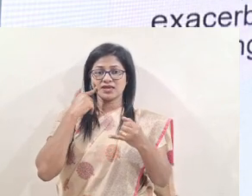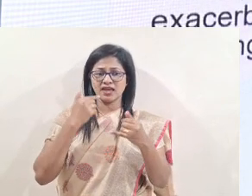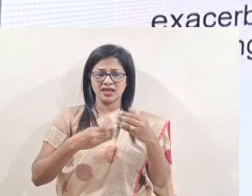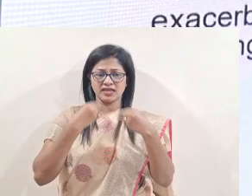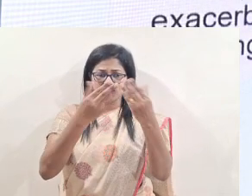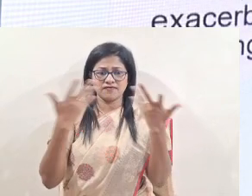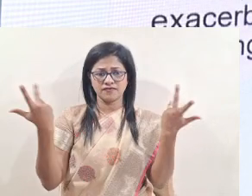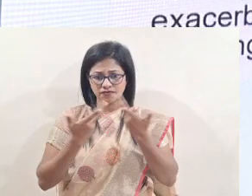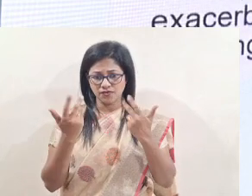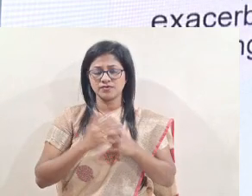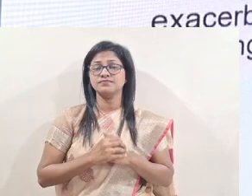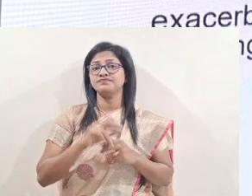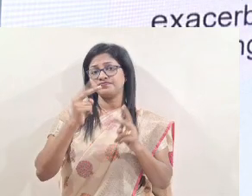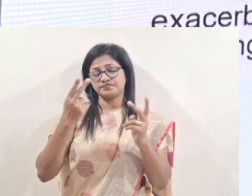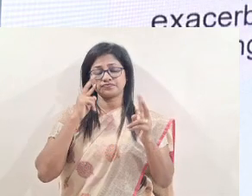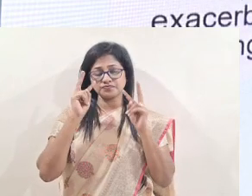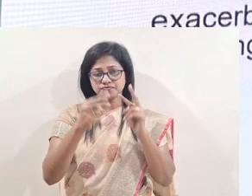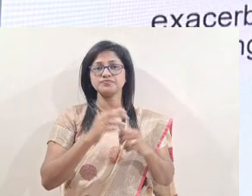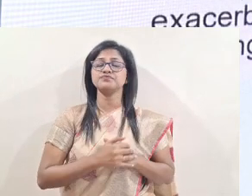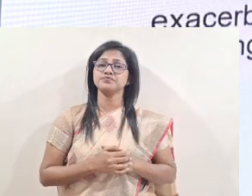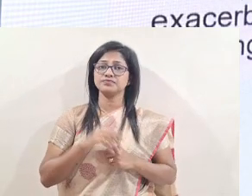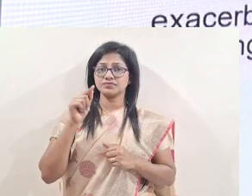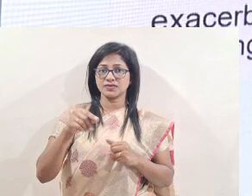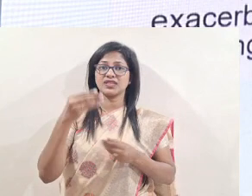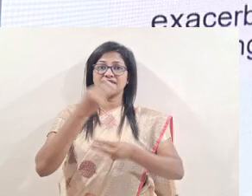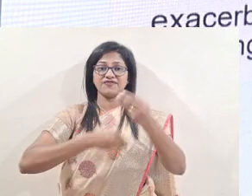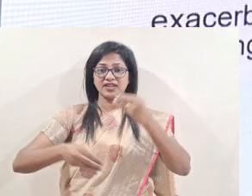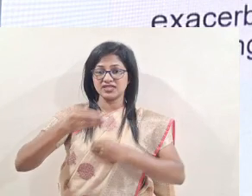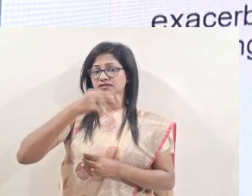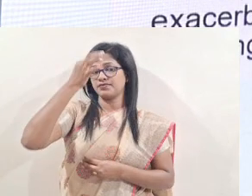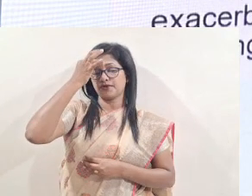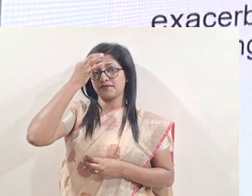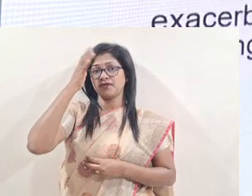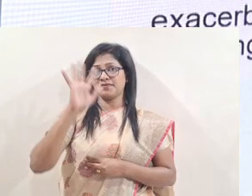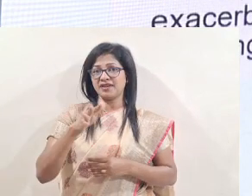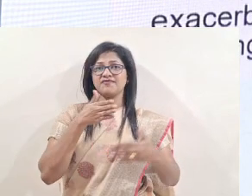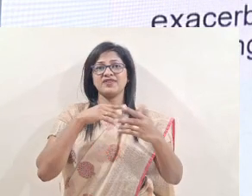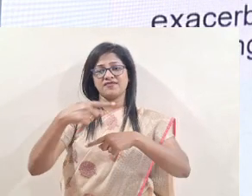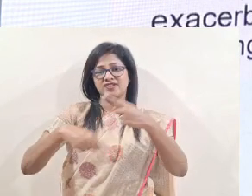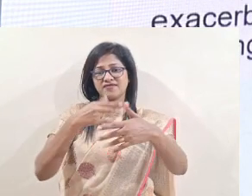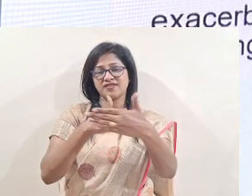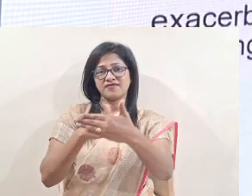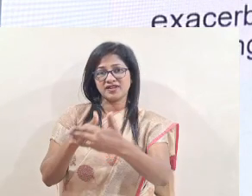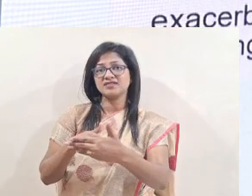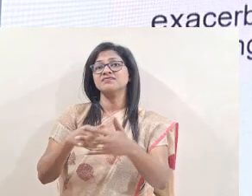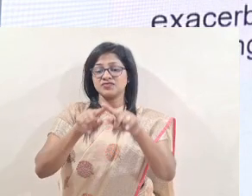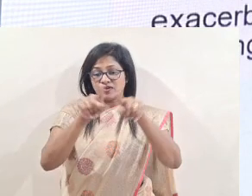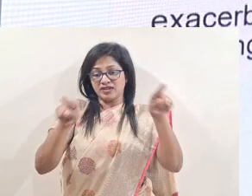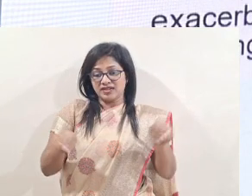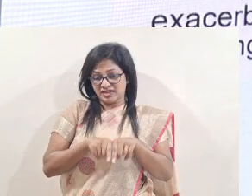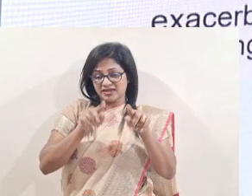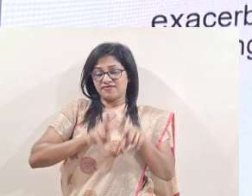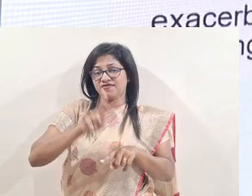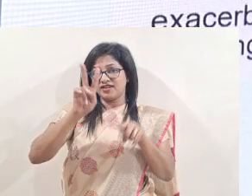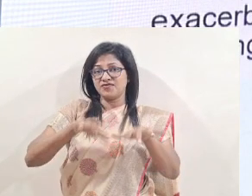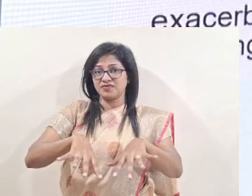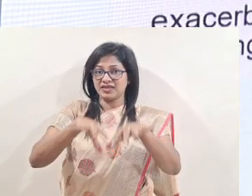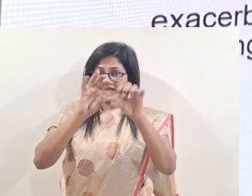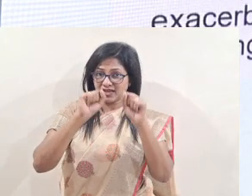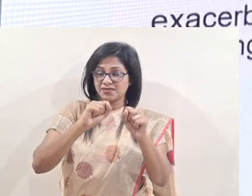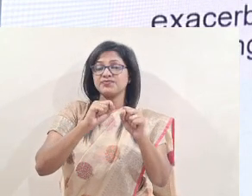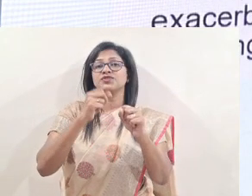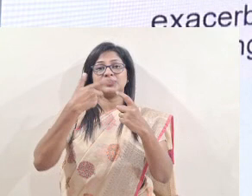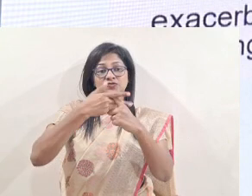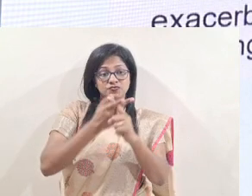Another aspect is, since there is a financing issue that we always face, land value capture as a tool can also be looked into, and